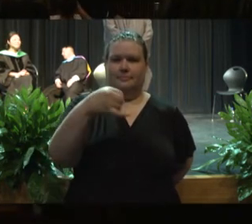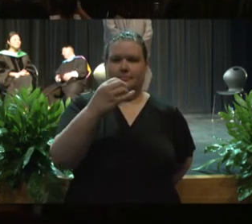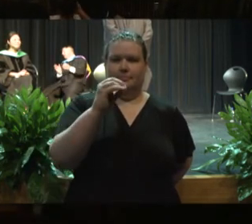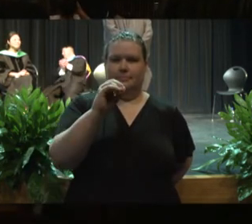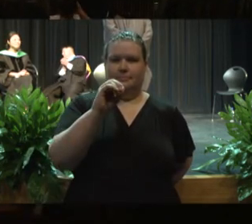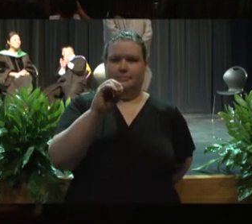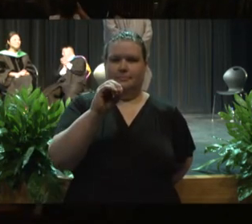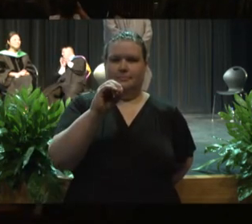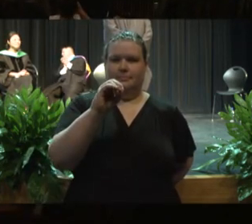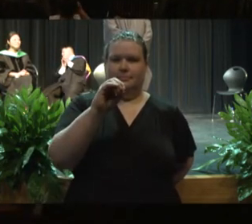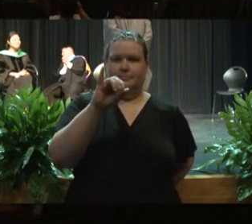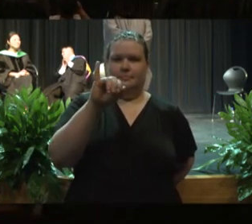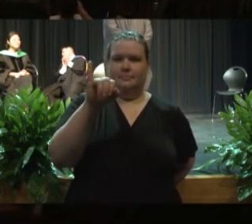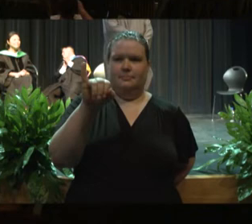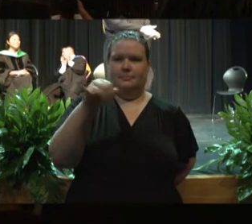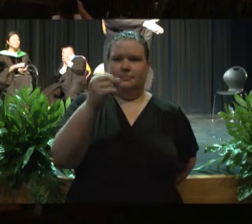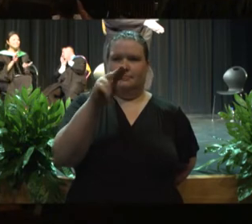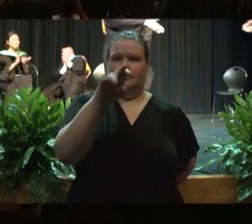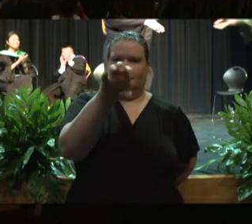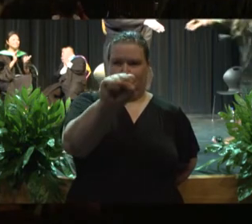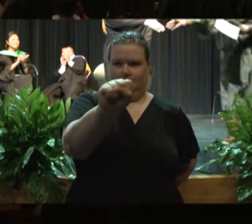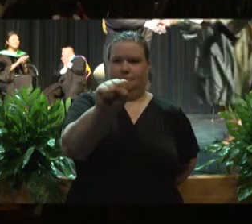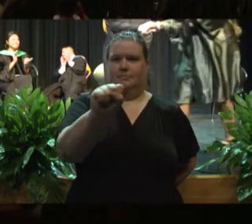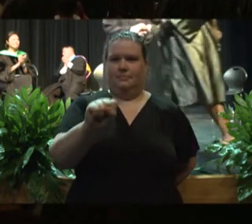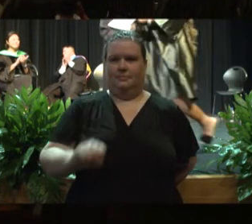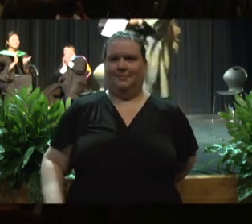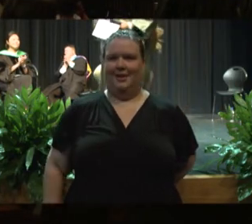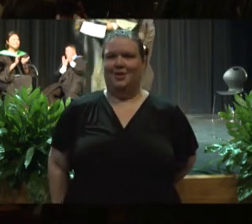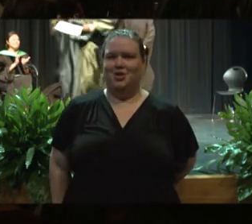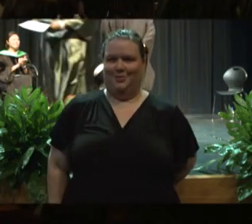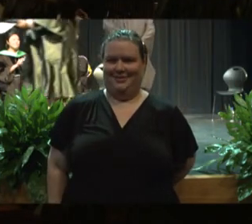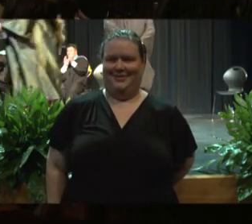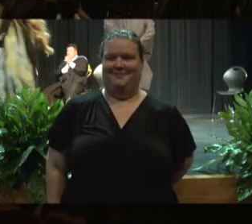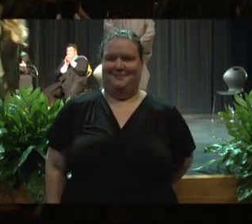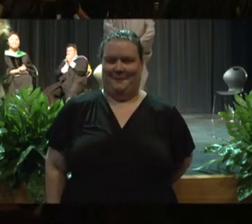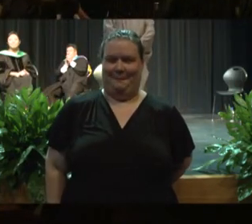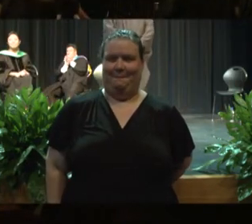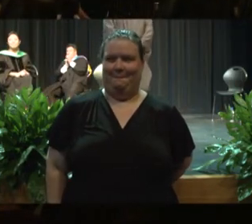Delilah Unique Leanna Jones.